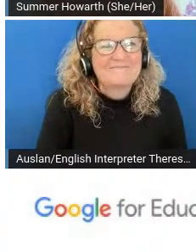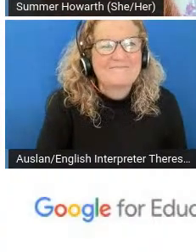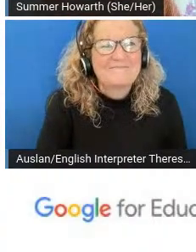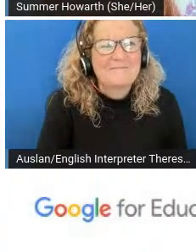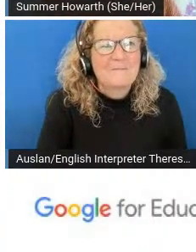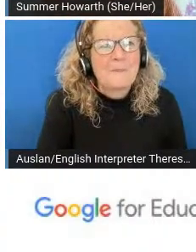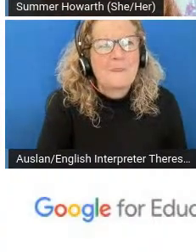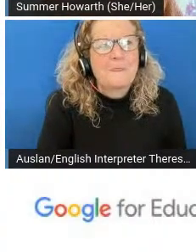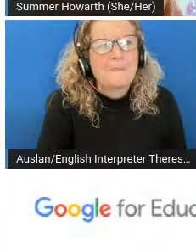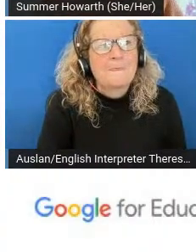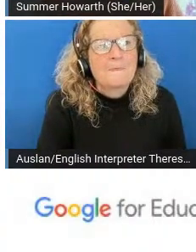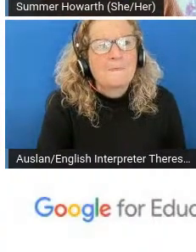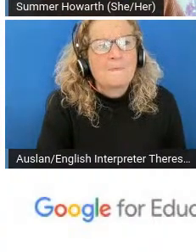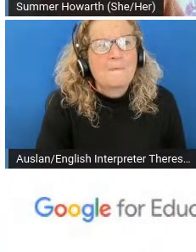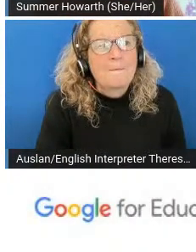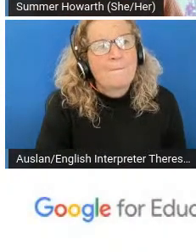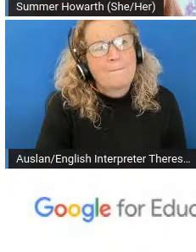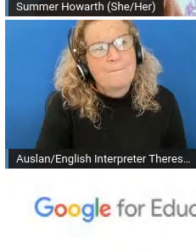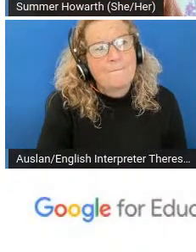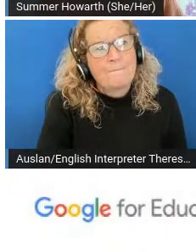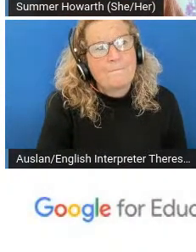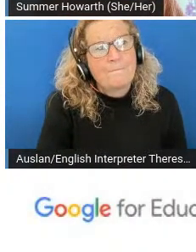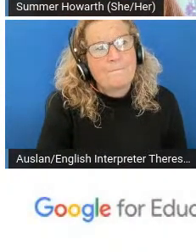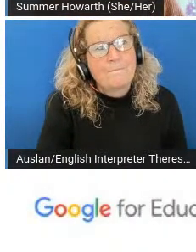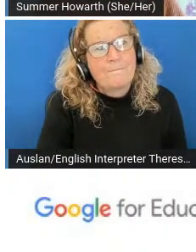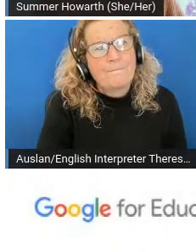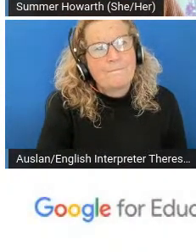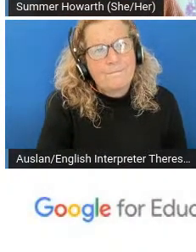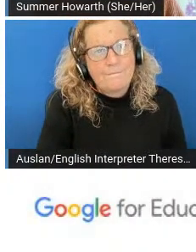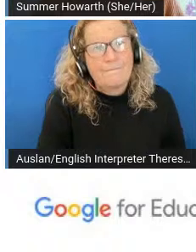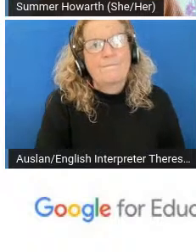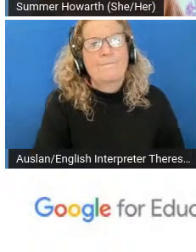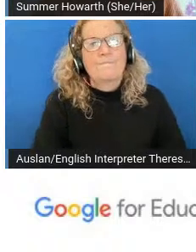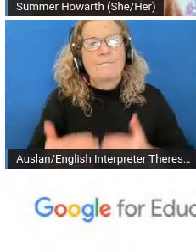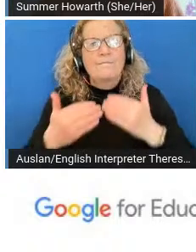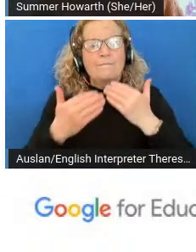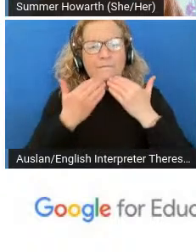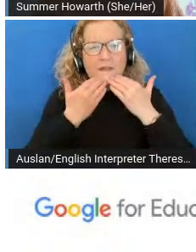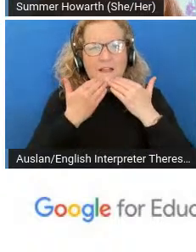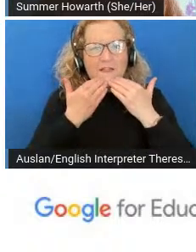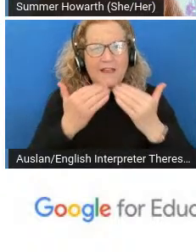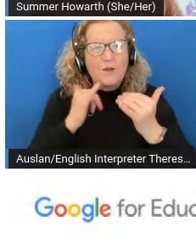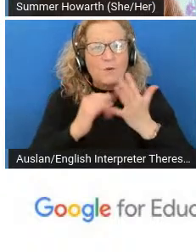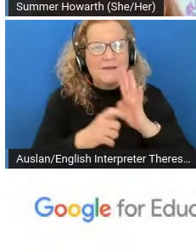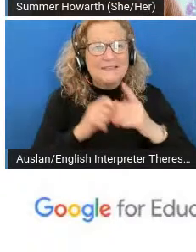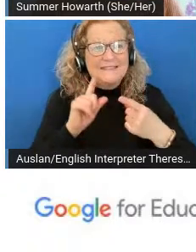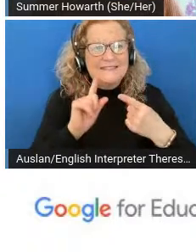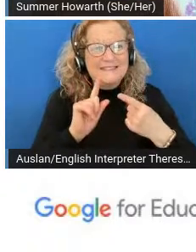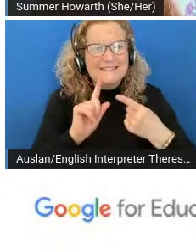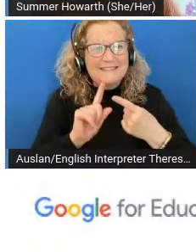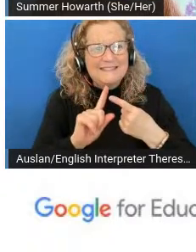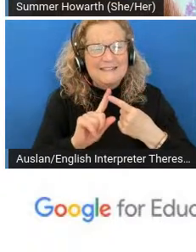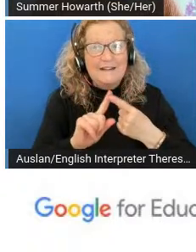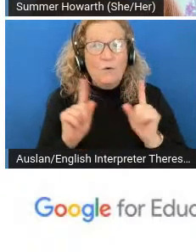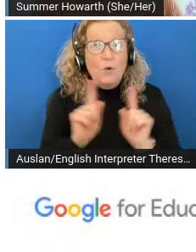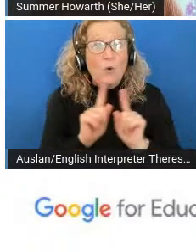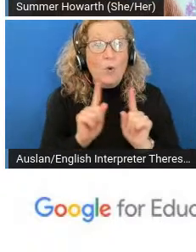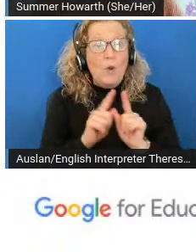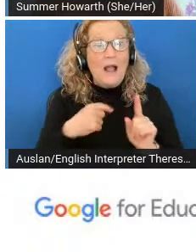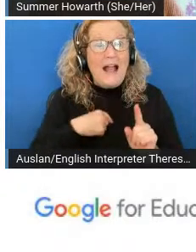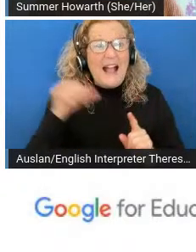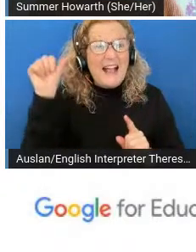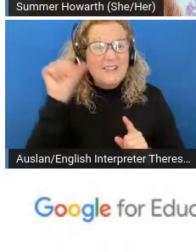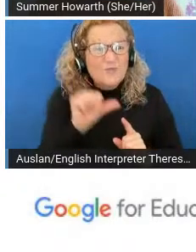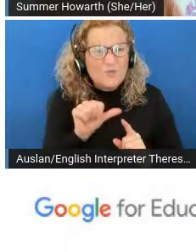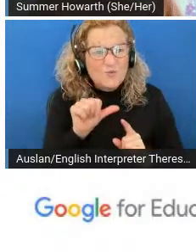Steve. Hi, Chris. I just wanted, before we kick off, if I can also acknowledge that I am meant to be on